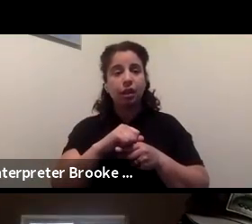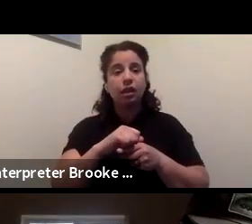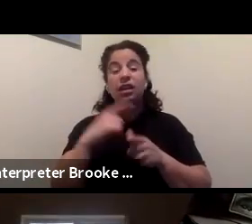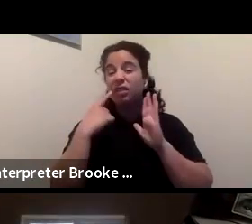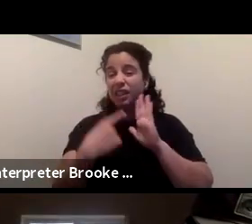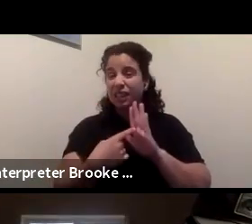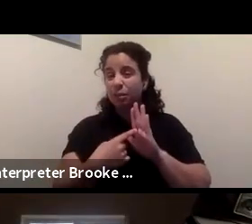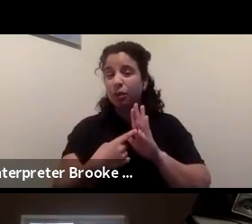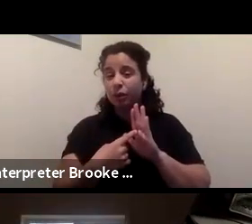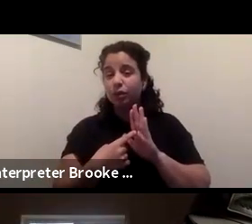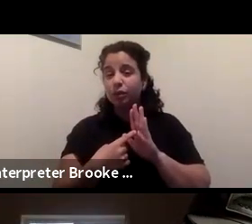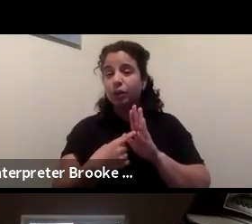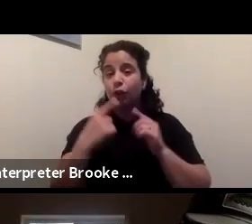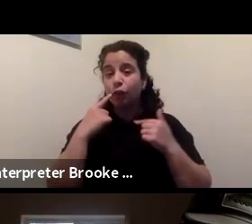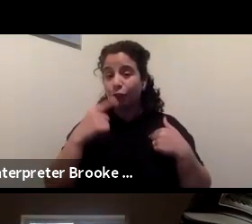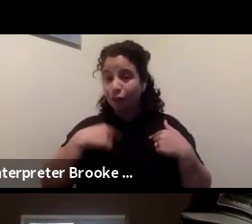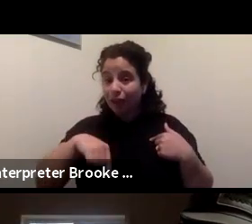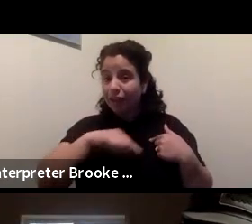still